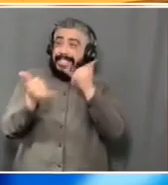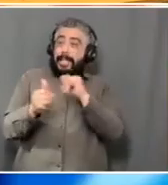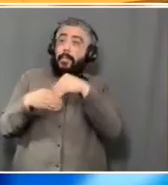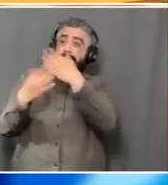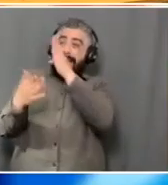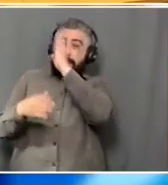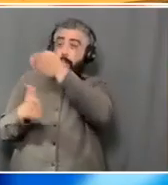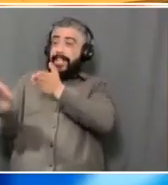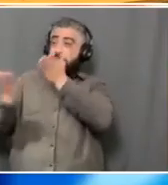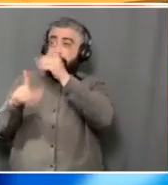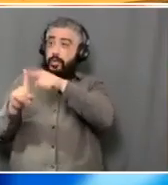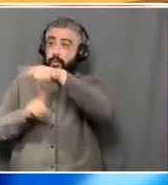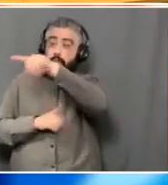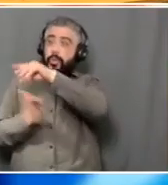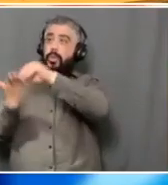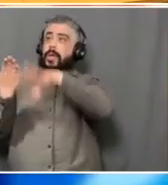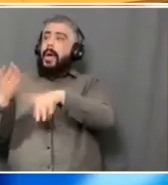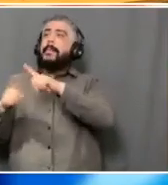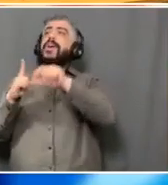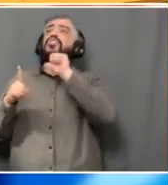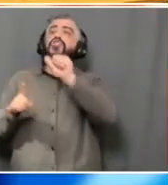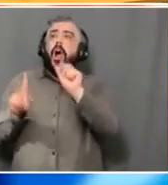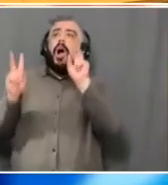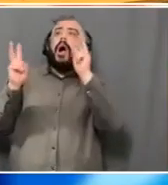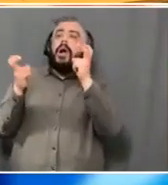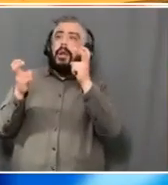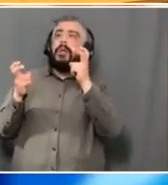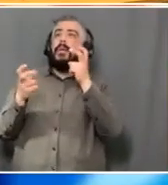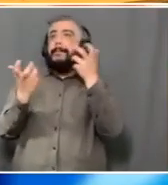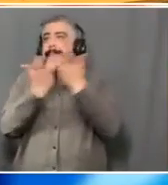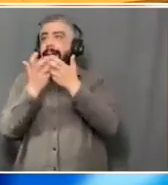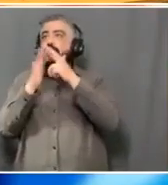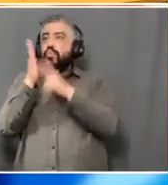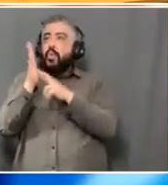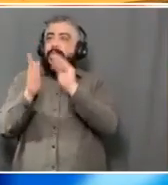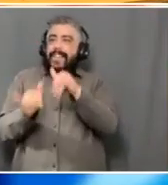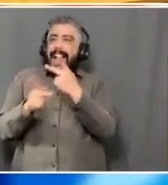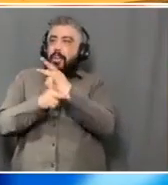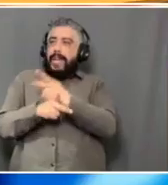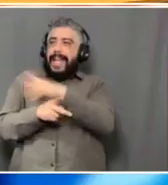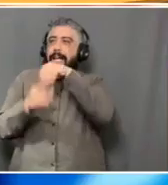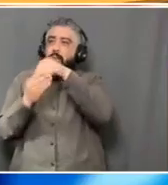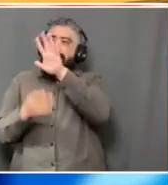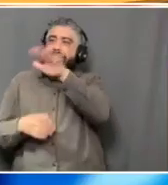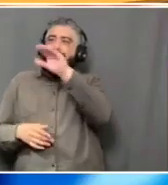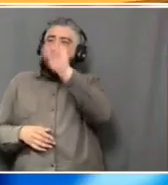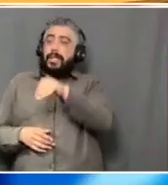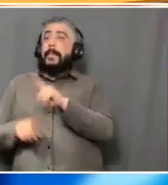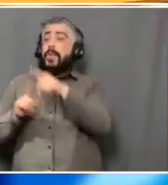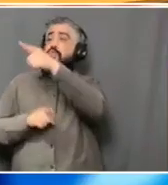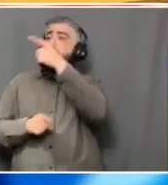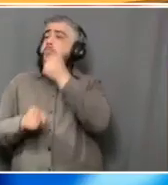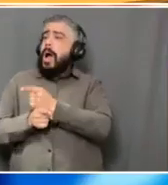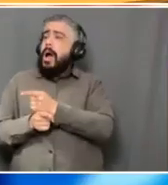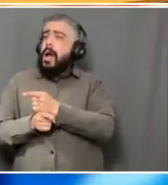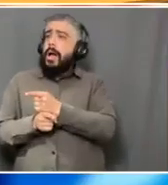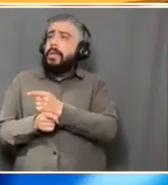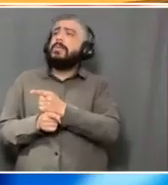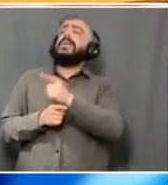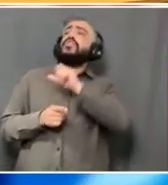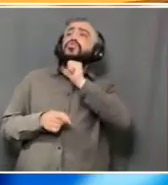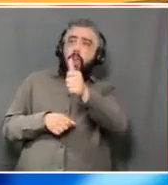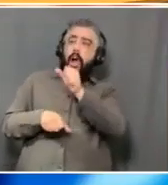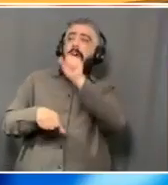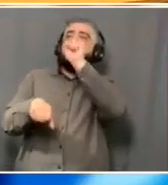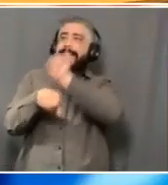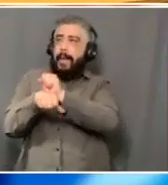students, but are not based on the rules of the calculation included in the 55%. But you're absolutely right that non-labor